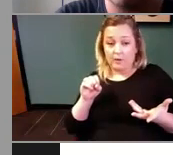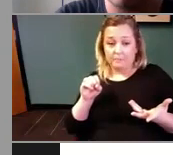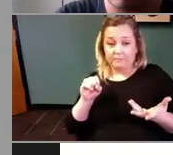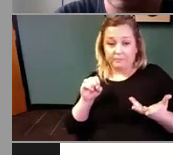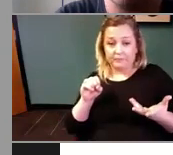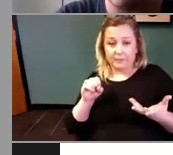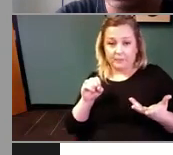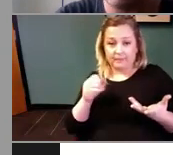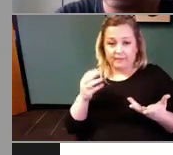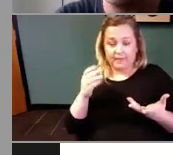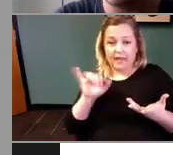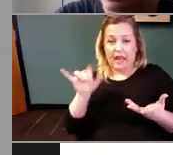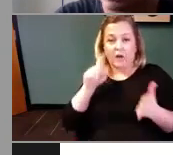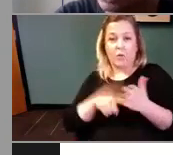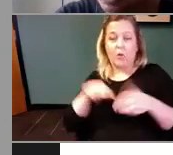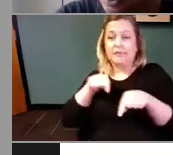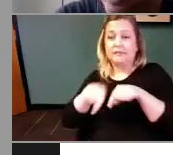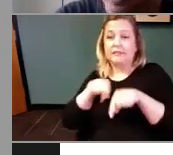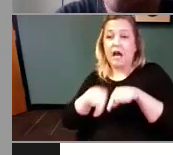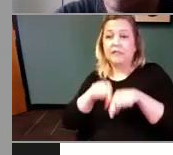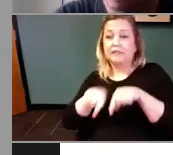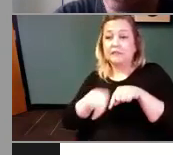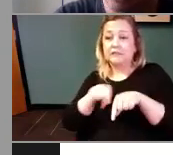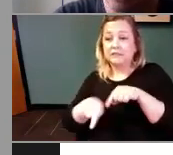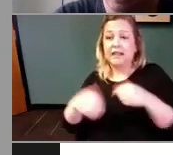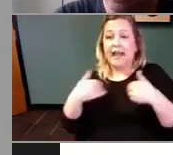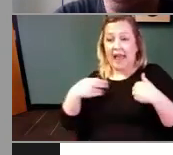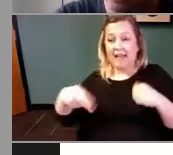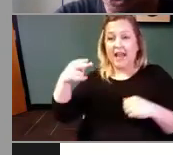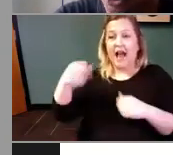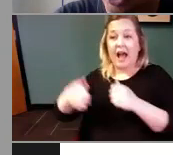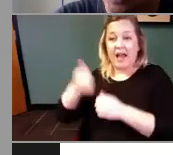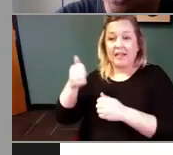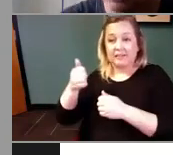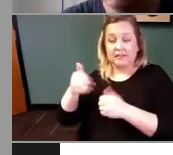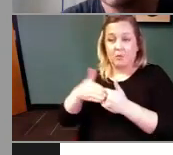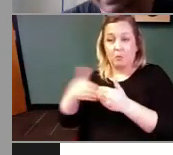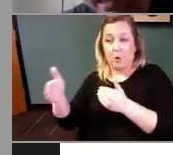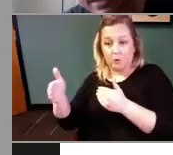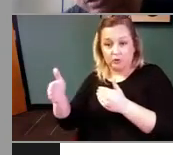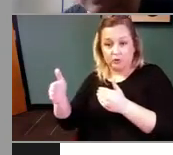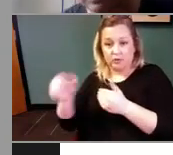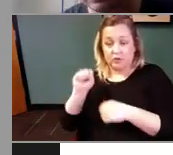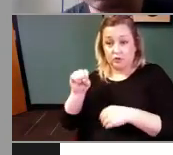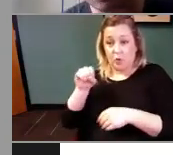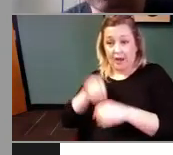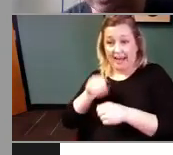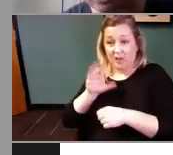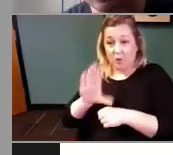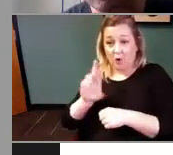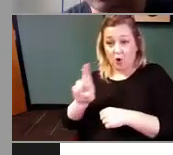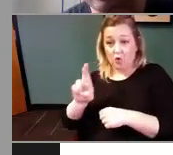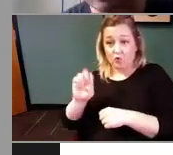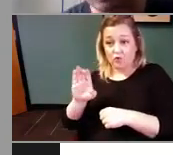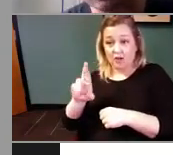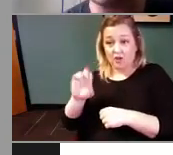socks is the node that has the highest post value. So you can imagine in your recursion tree, the last